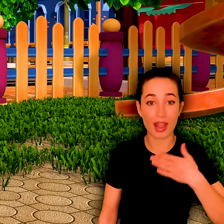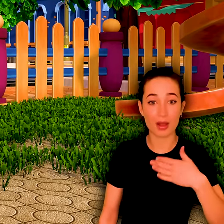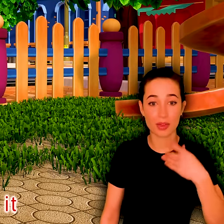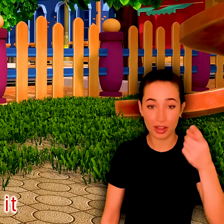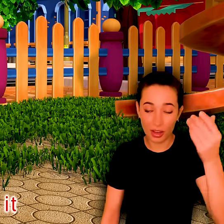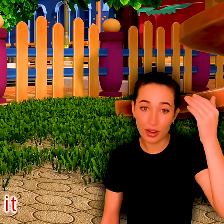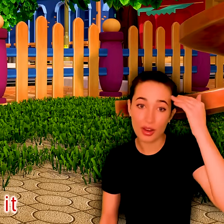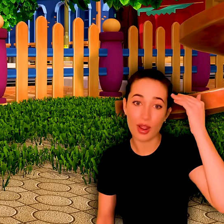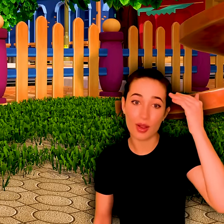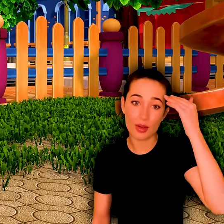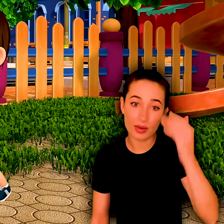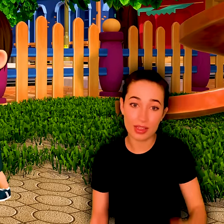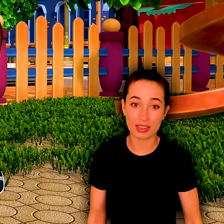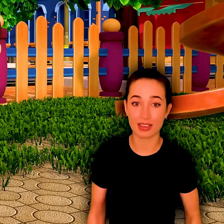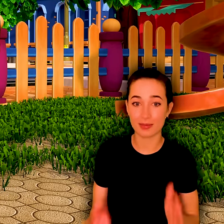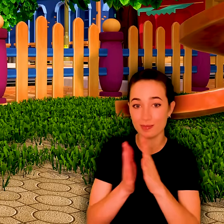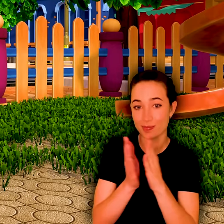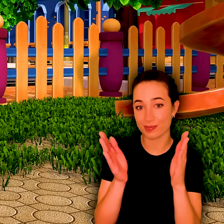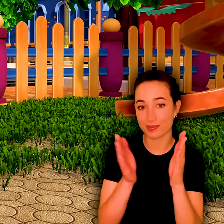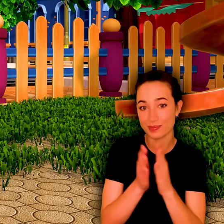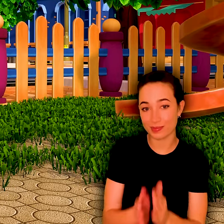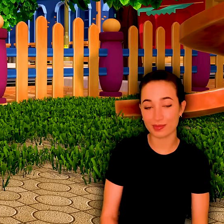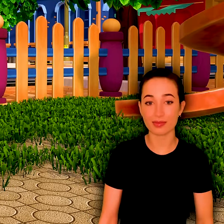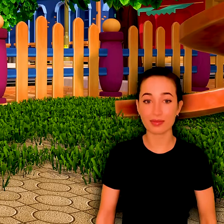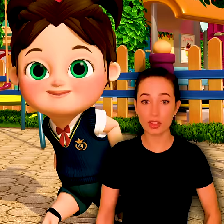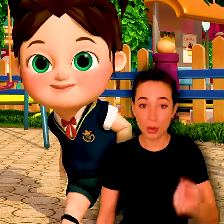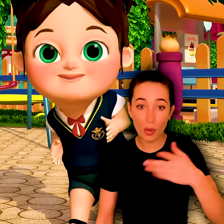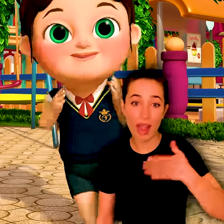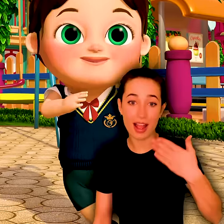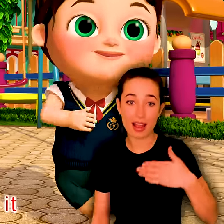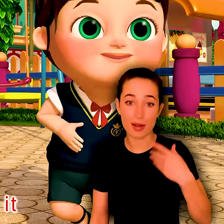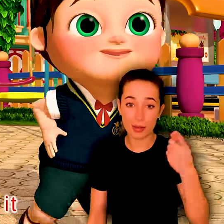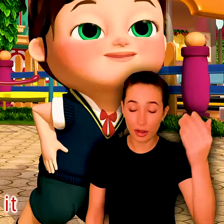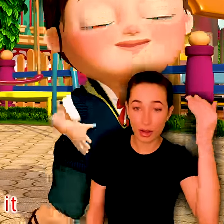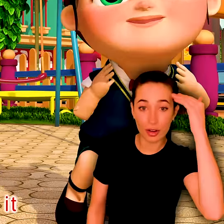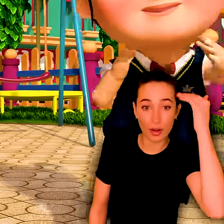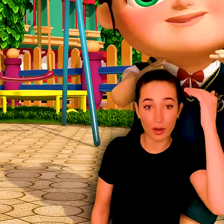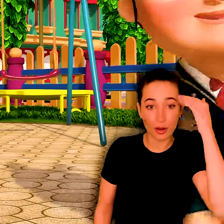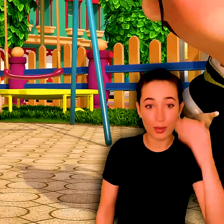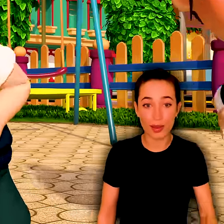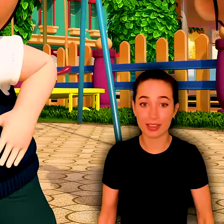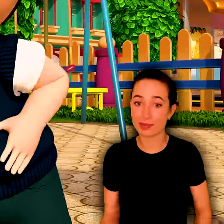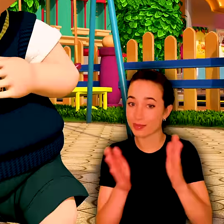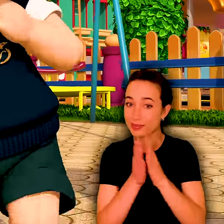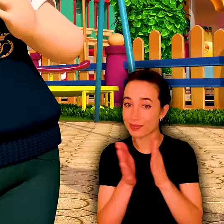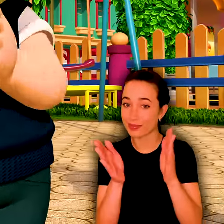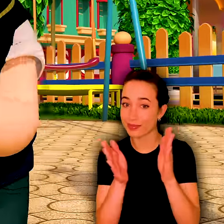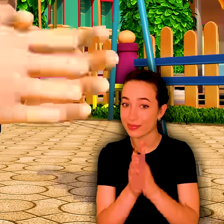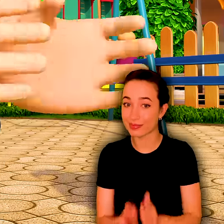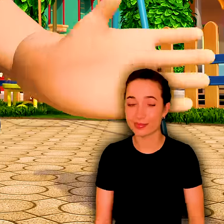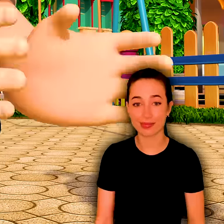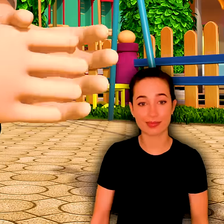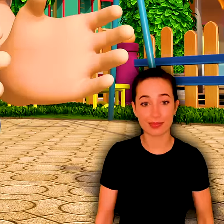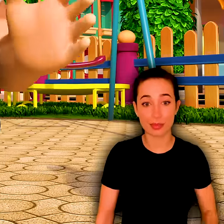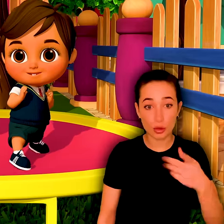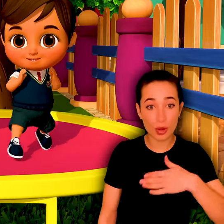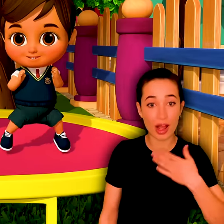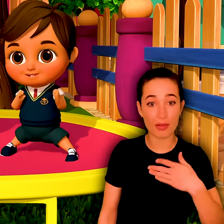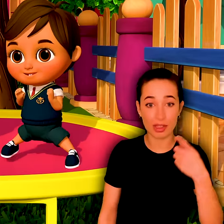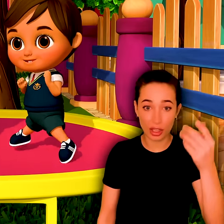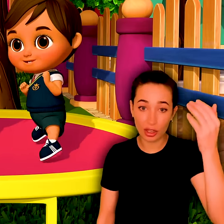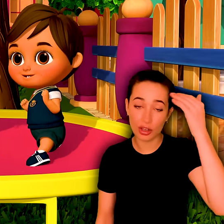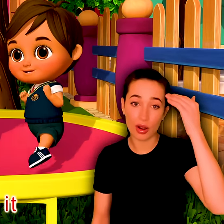if you're happy and you know it clap your hands if you're happy and you know it clap your hands